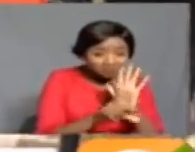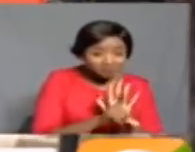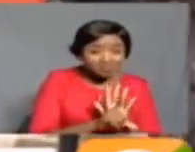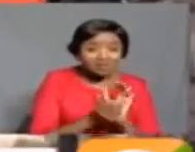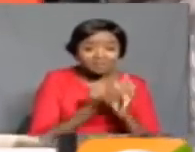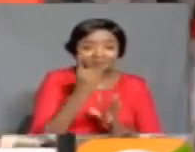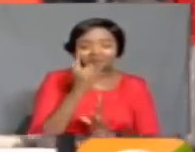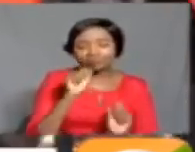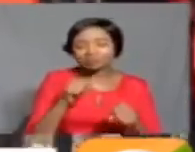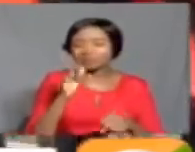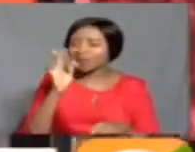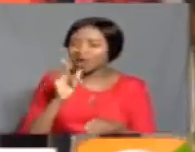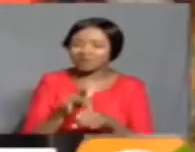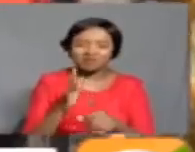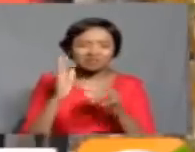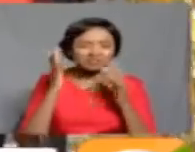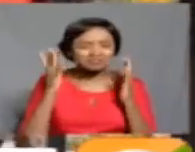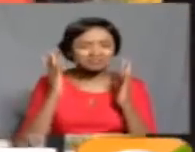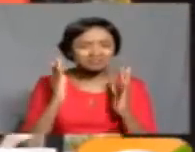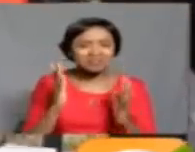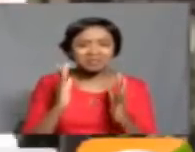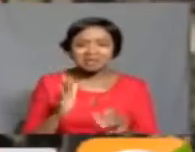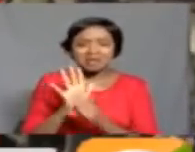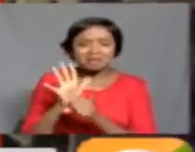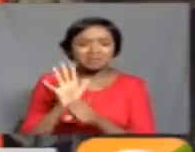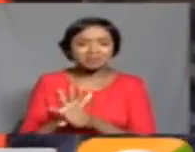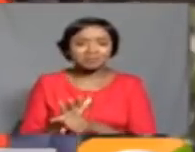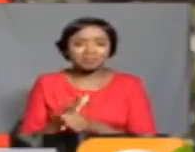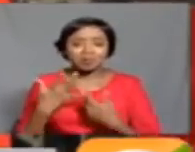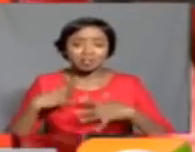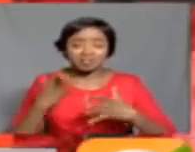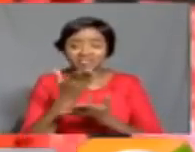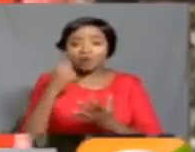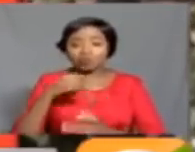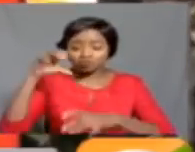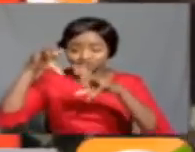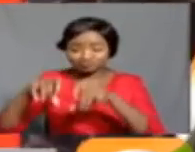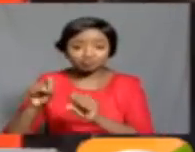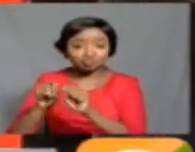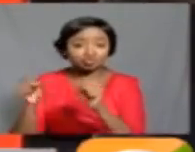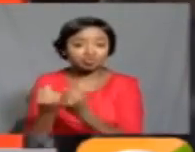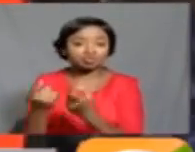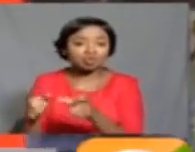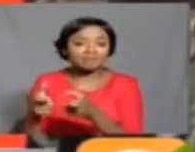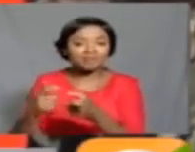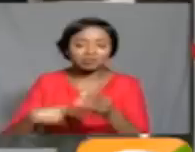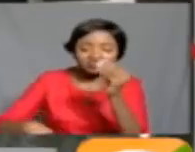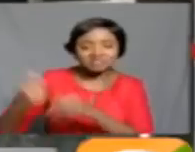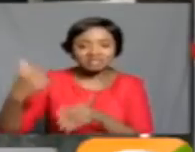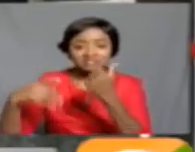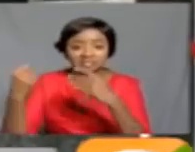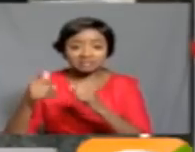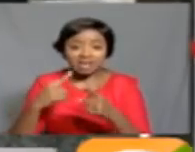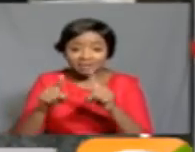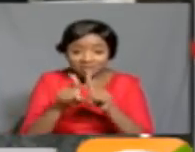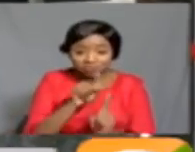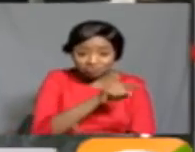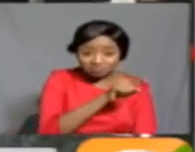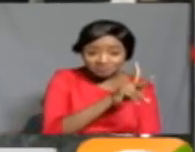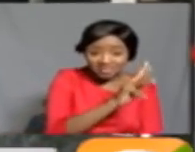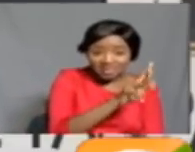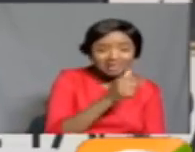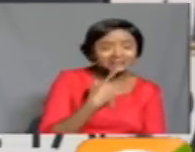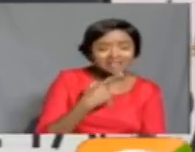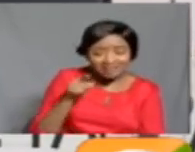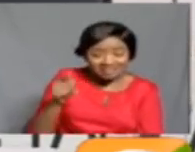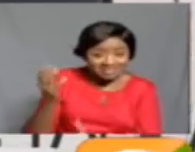many who have taken to social media platforms to advertise and conduct online sales. The agency says such traders will only be